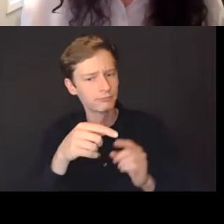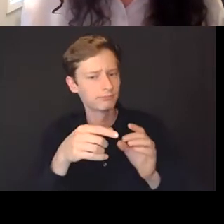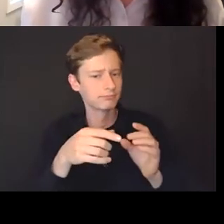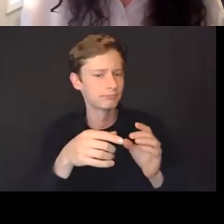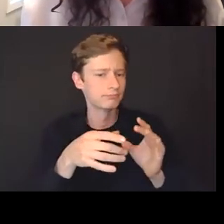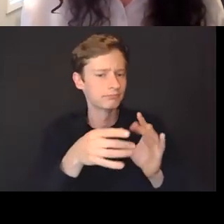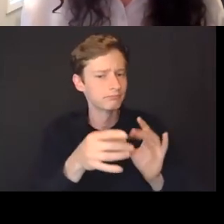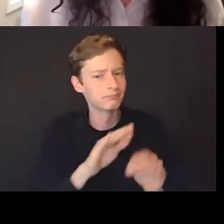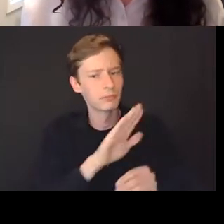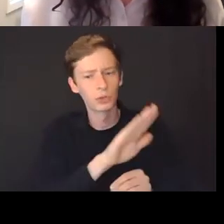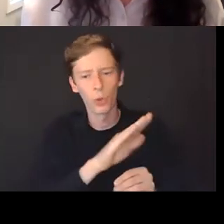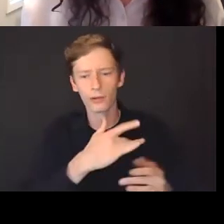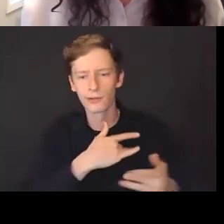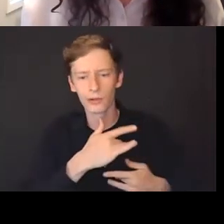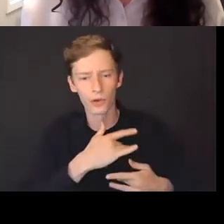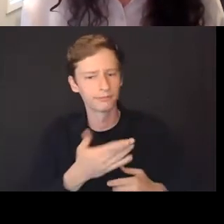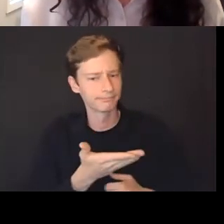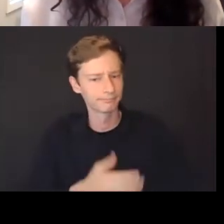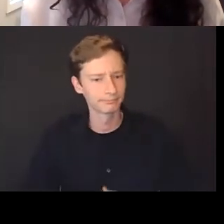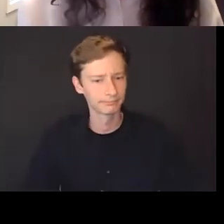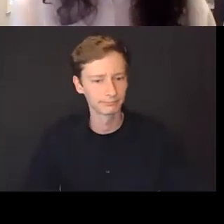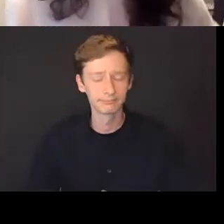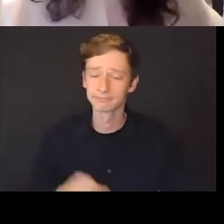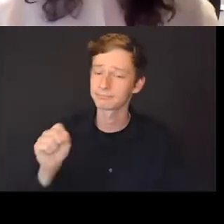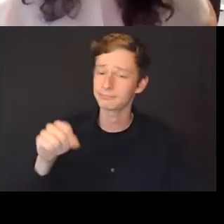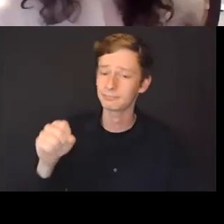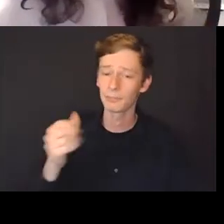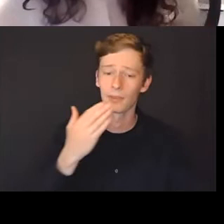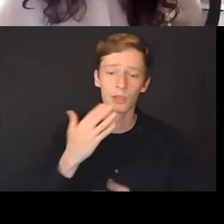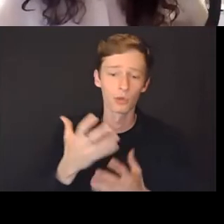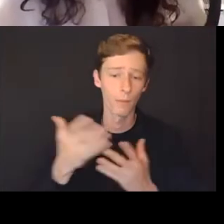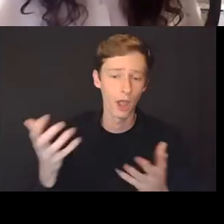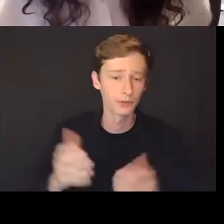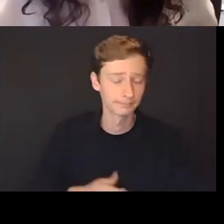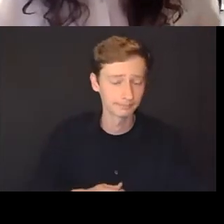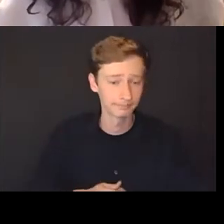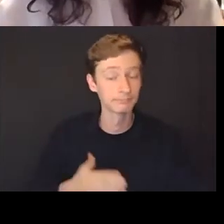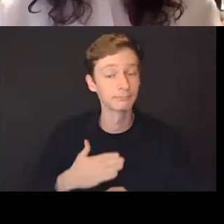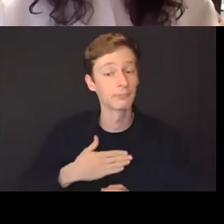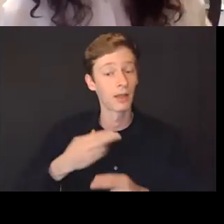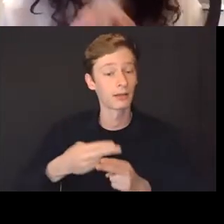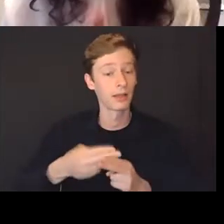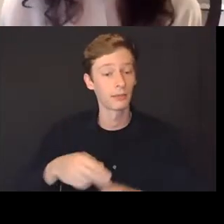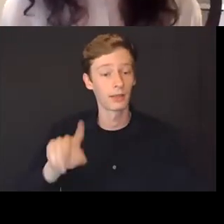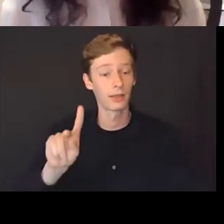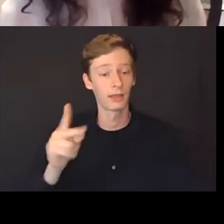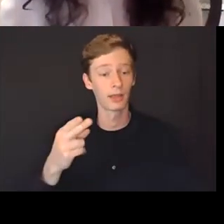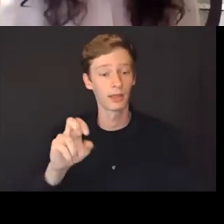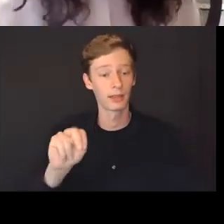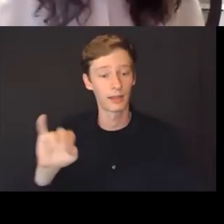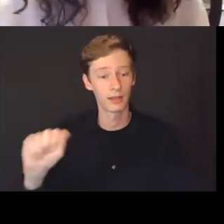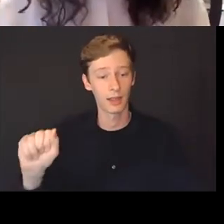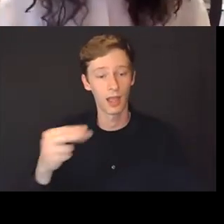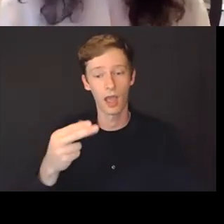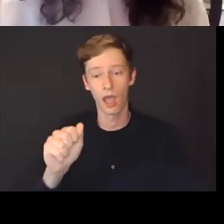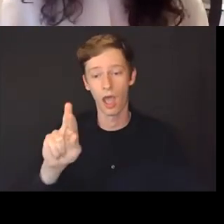with Roe being overturned? Yeah, thank you so much, Brianna. So my name is Kenya Haro Perez. I serve